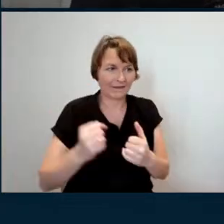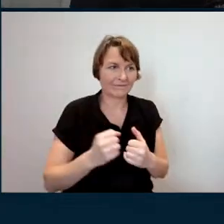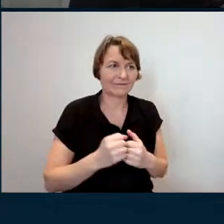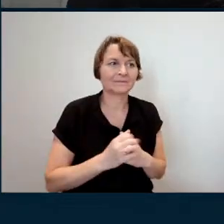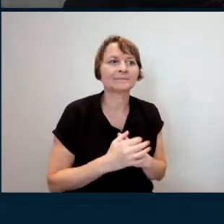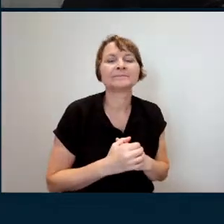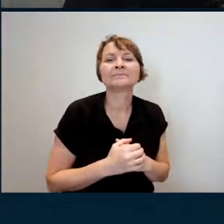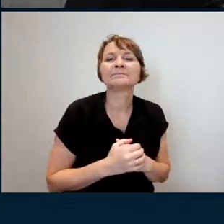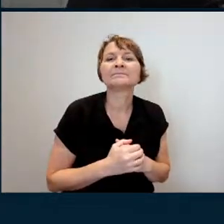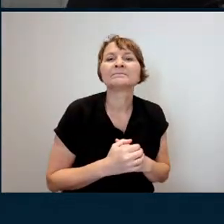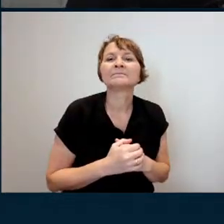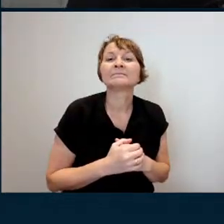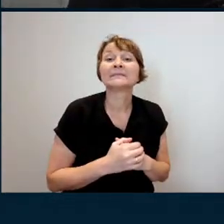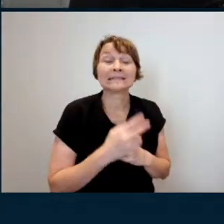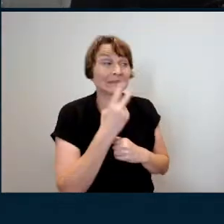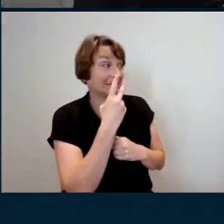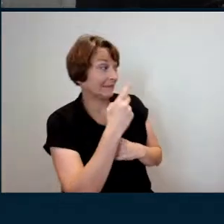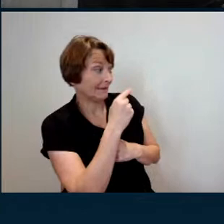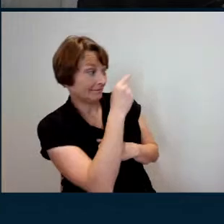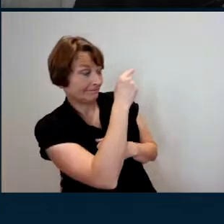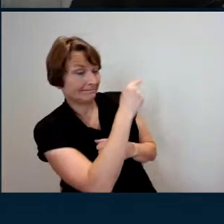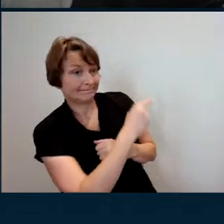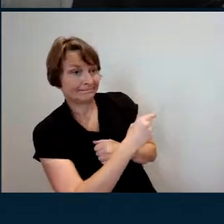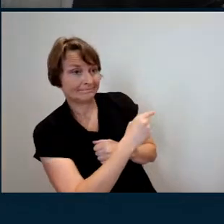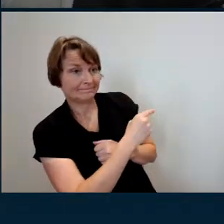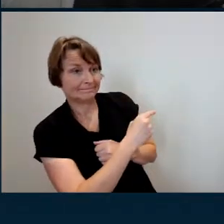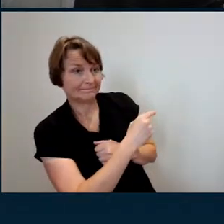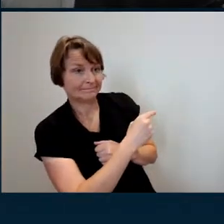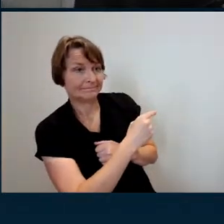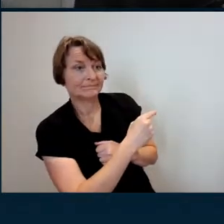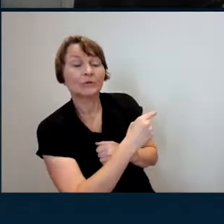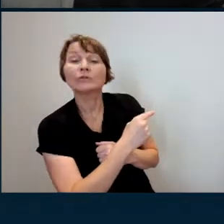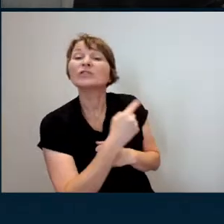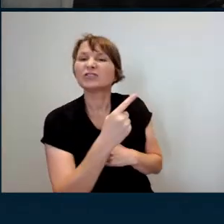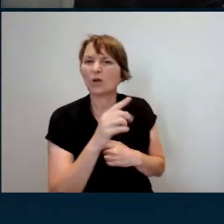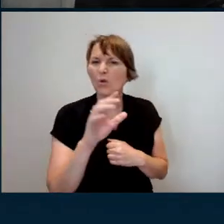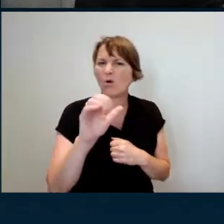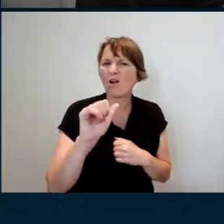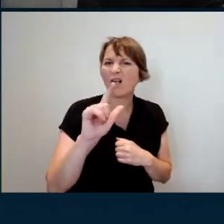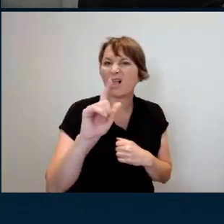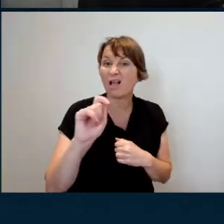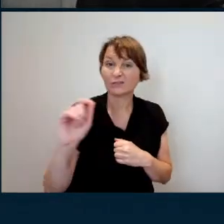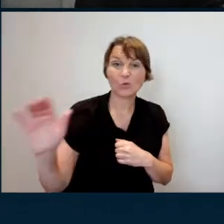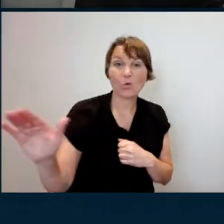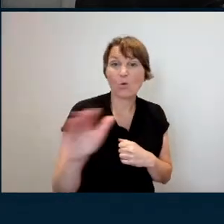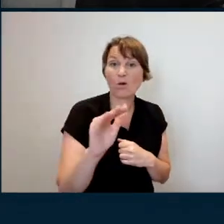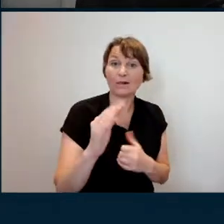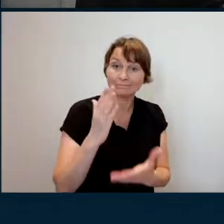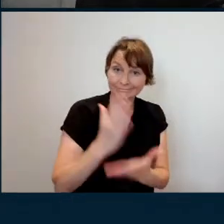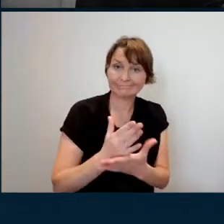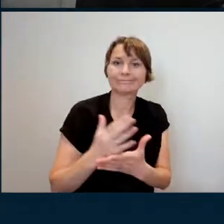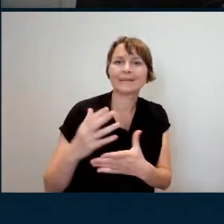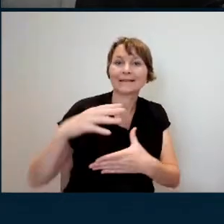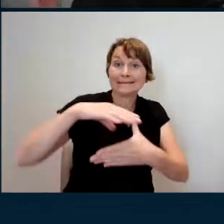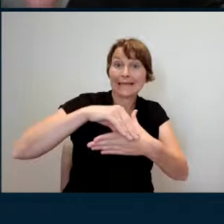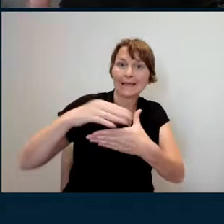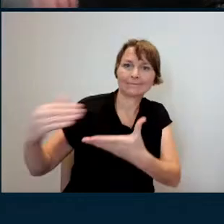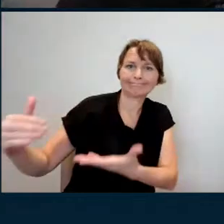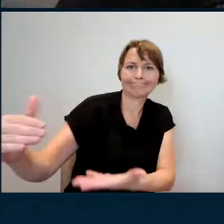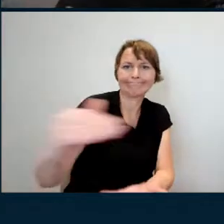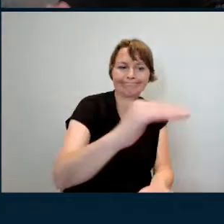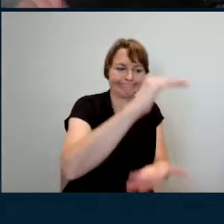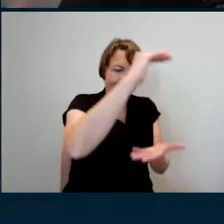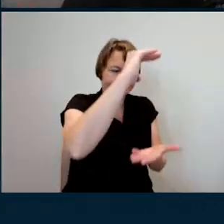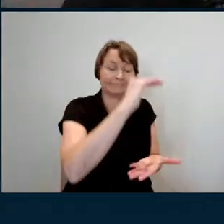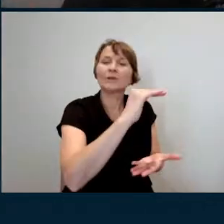true, and it collects all the resources with that tag. Now, instead of trying to remove them itself, it puts all the